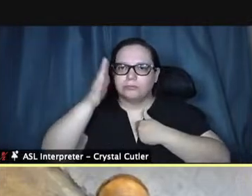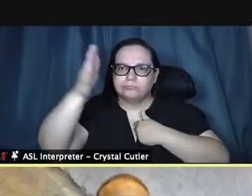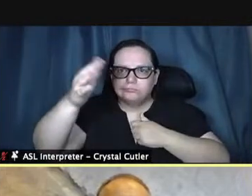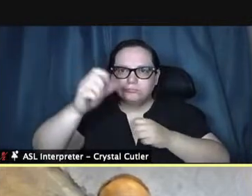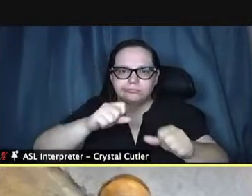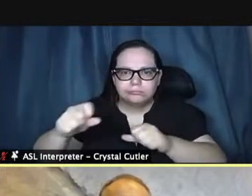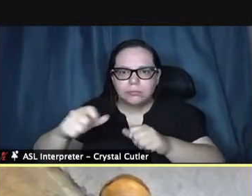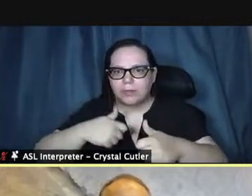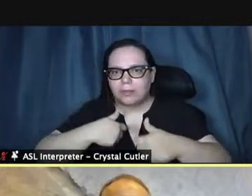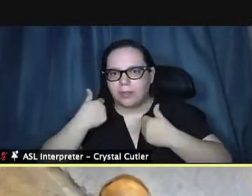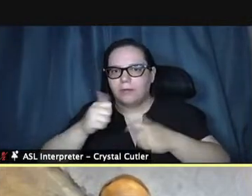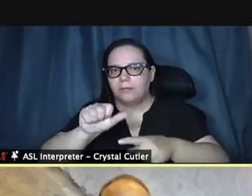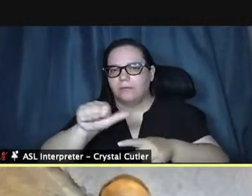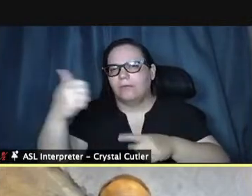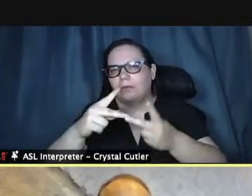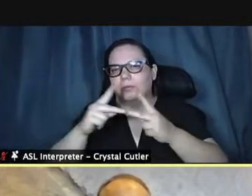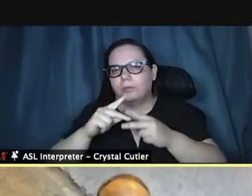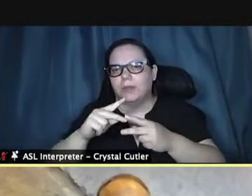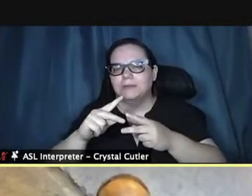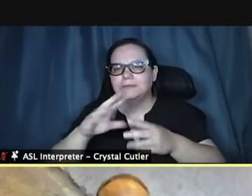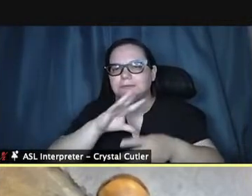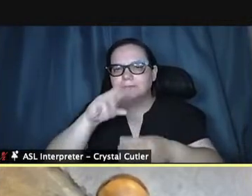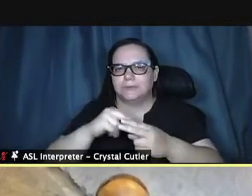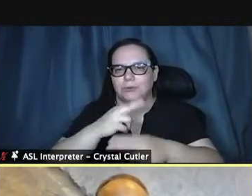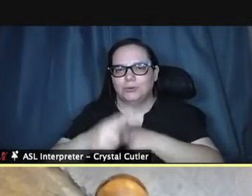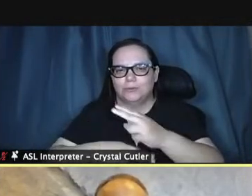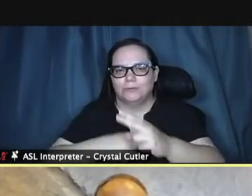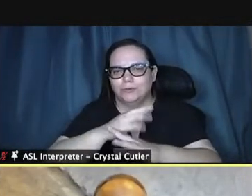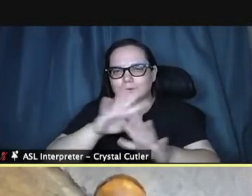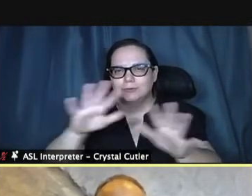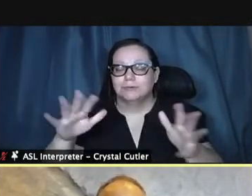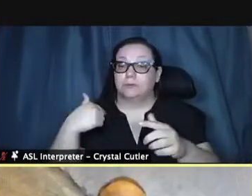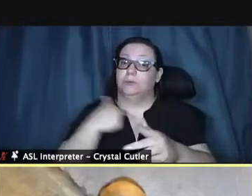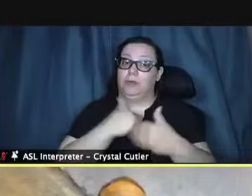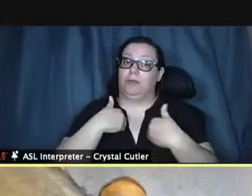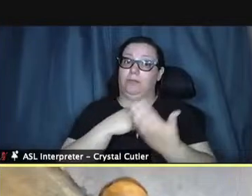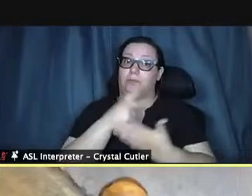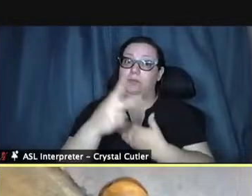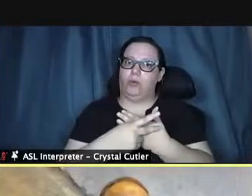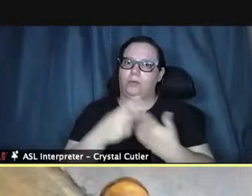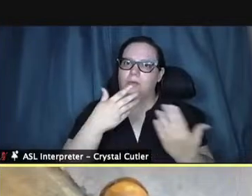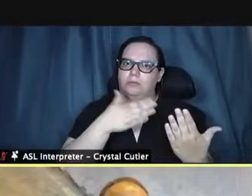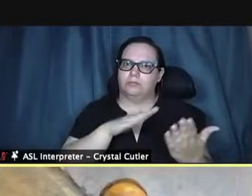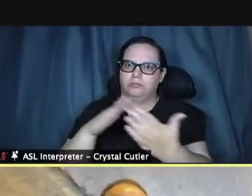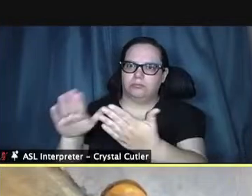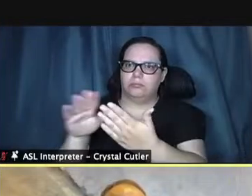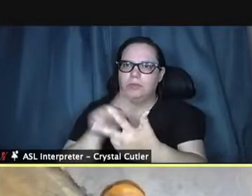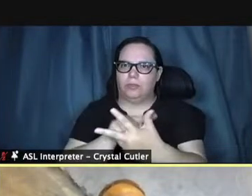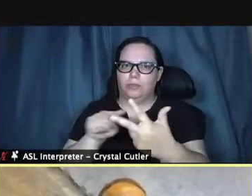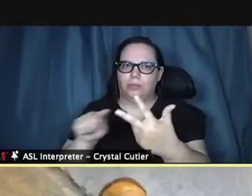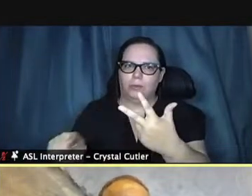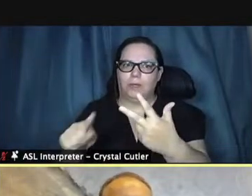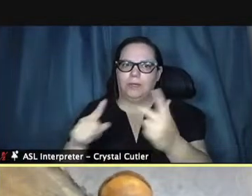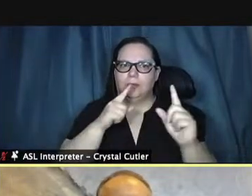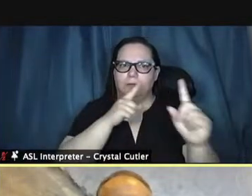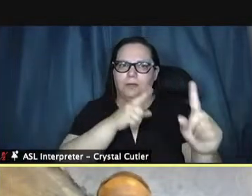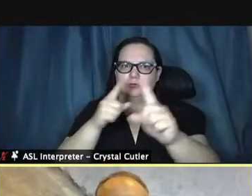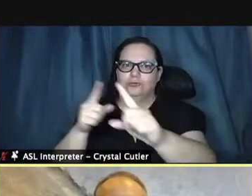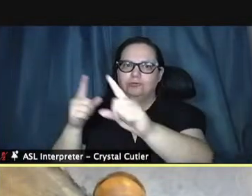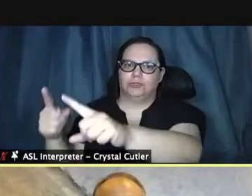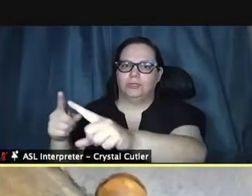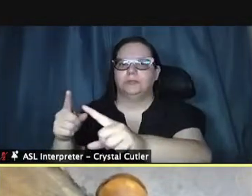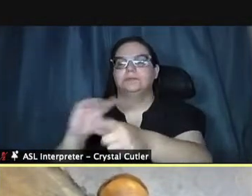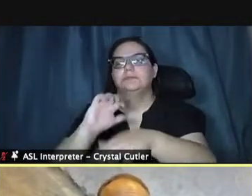And so we have this program that tackles all 3 destinations in an integrated way based on 4